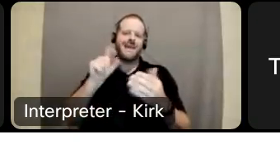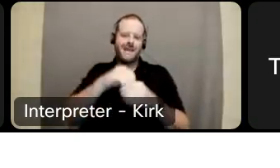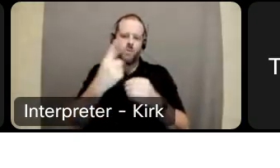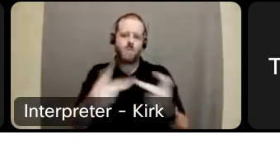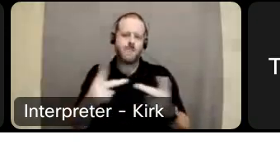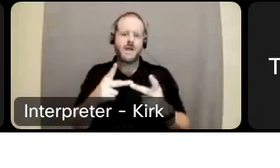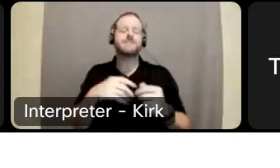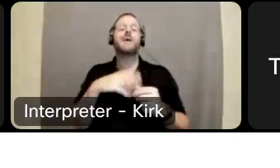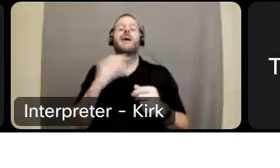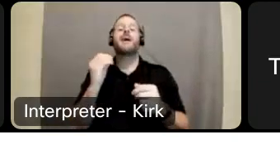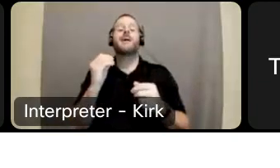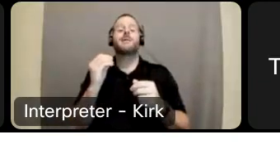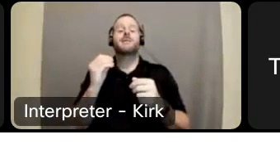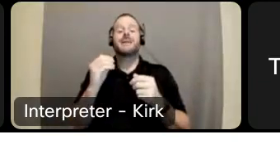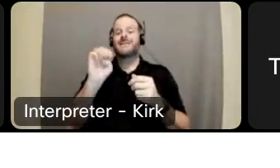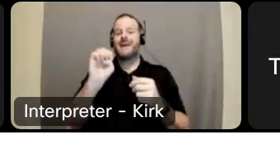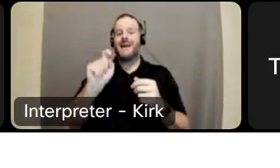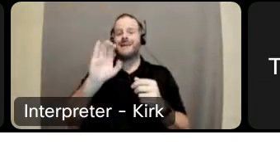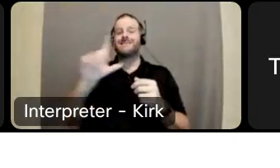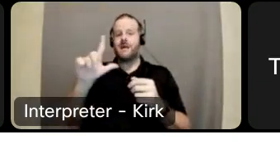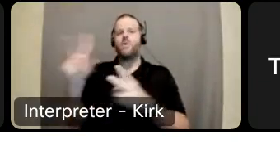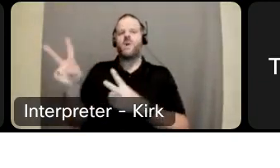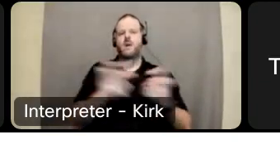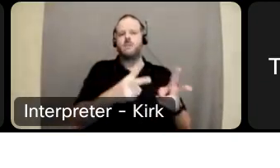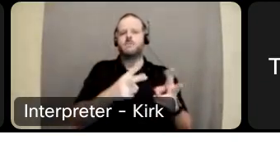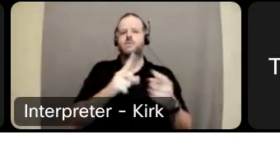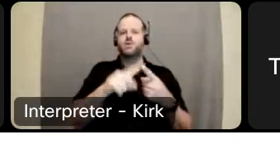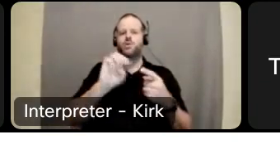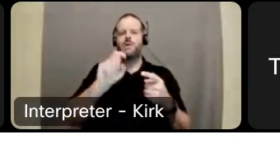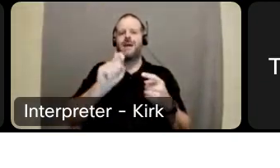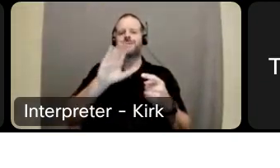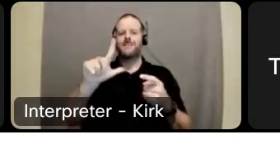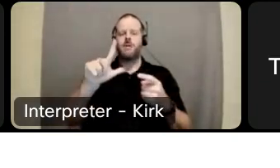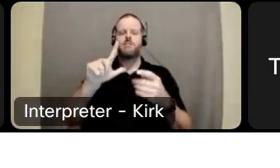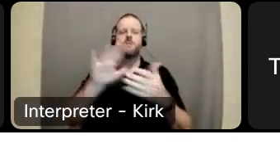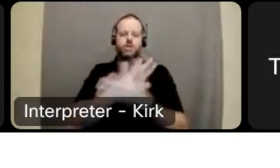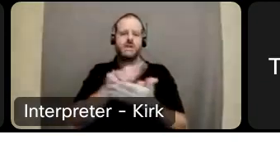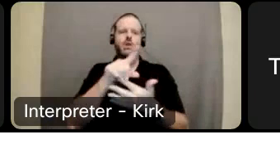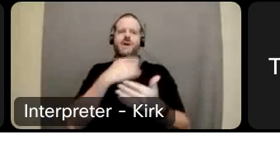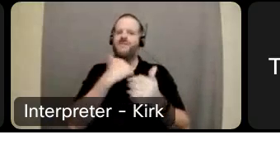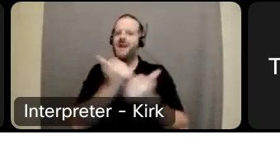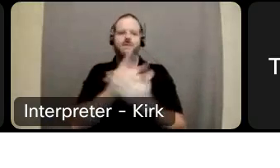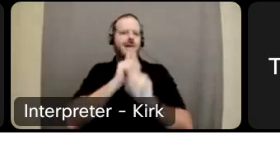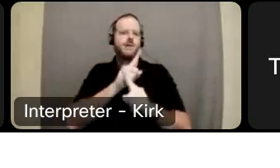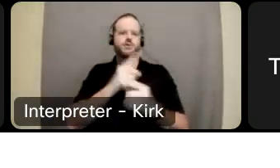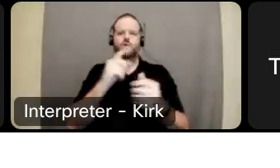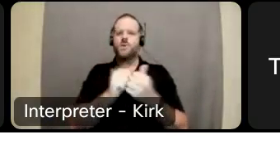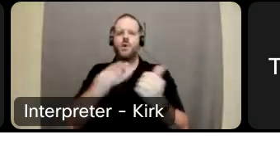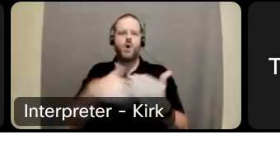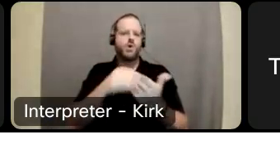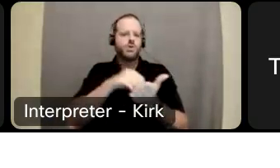an Excel sheet, and that's that point. So we export it into an Excel sheet, and you have everything that you've answered for all your students on